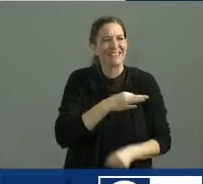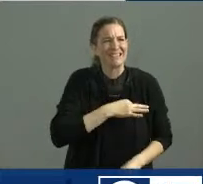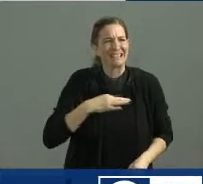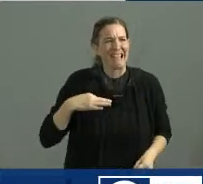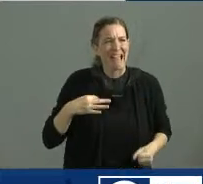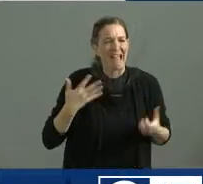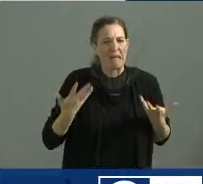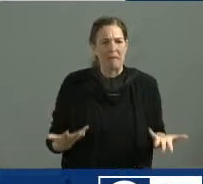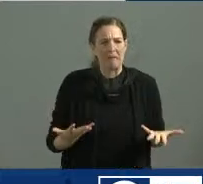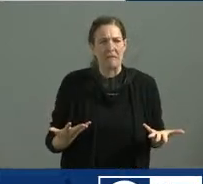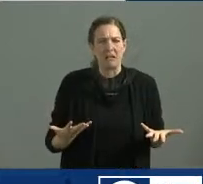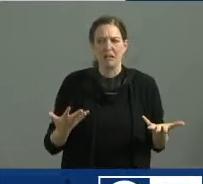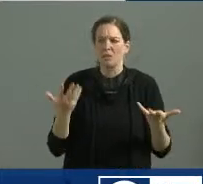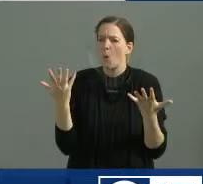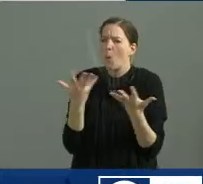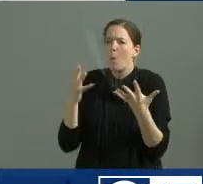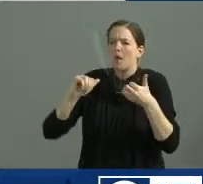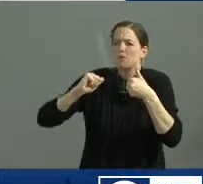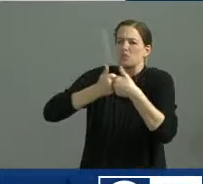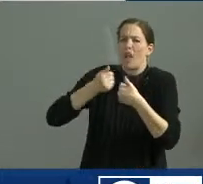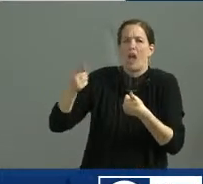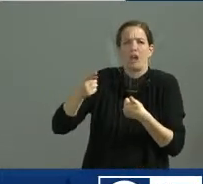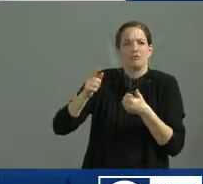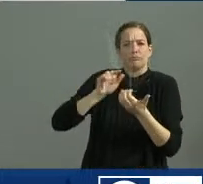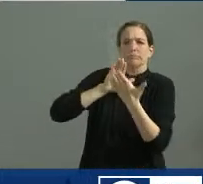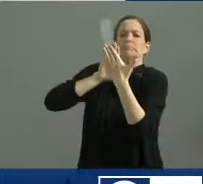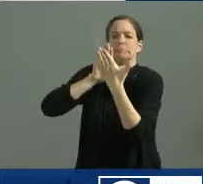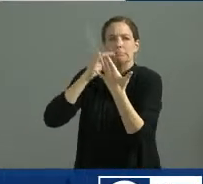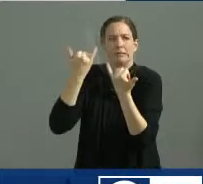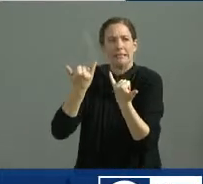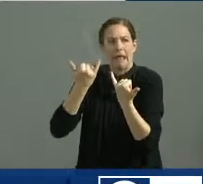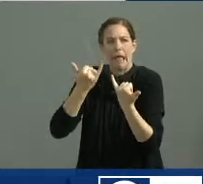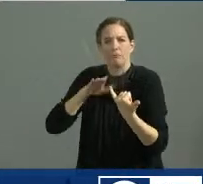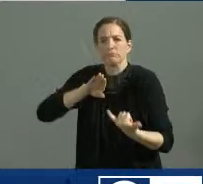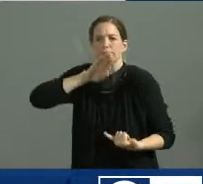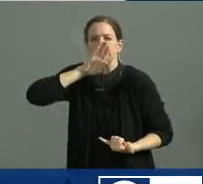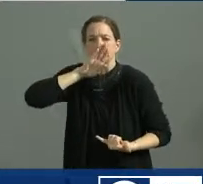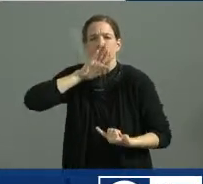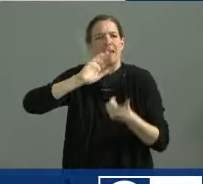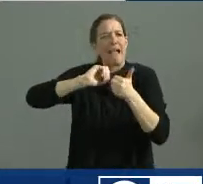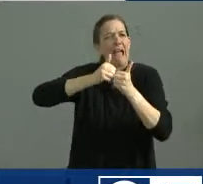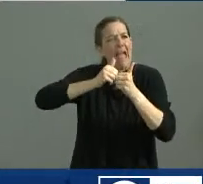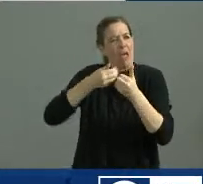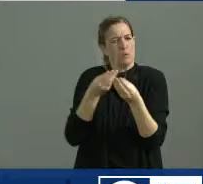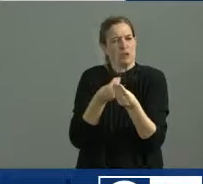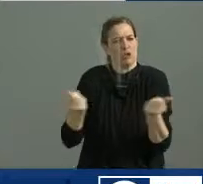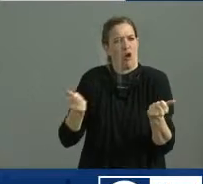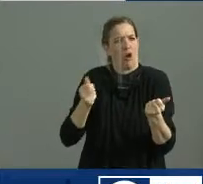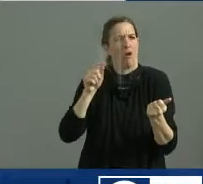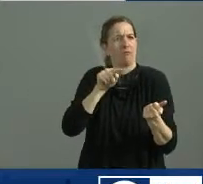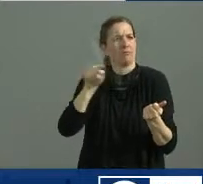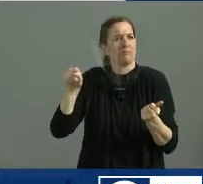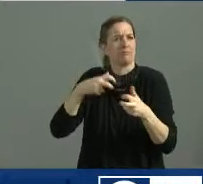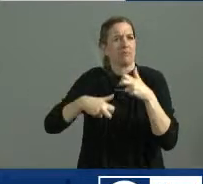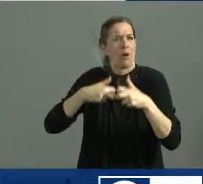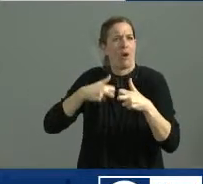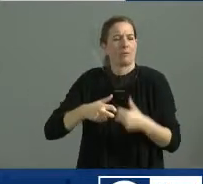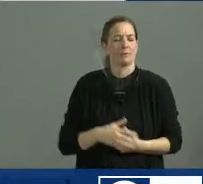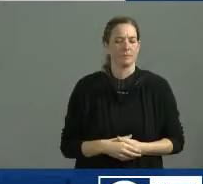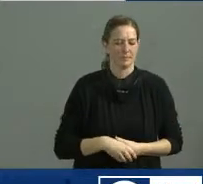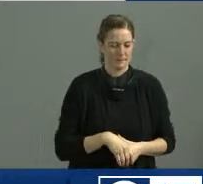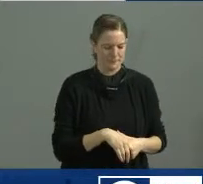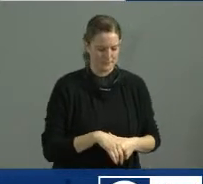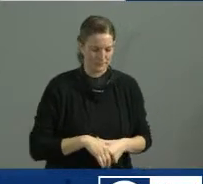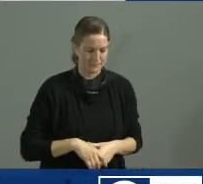do we troubleshoot those? I think staffing in almost every aspect is difficult.